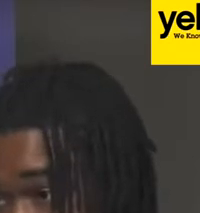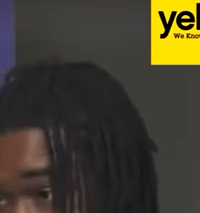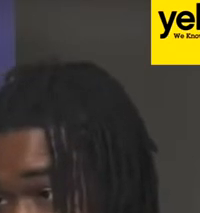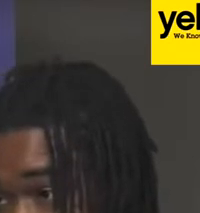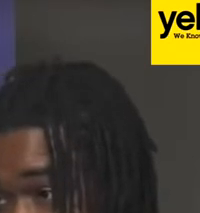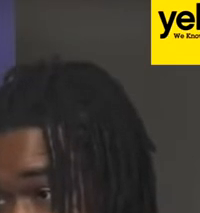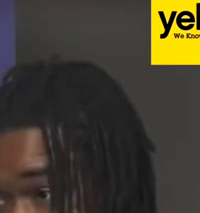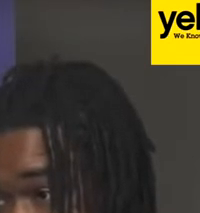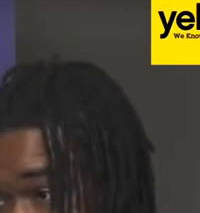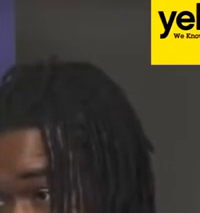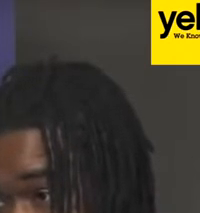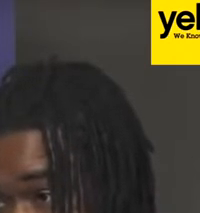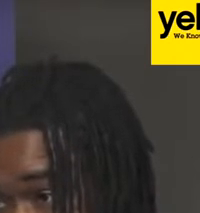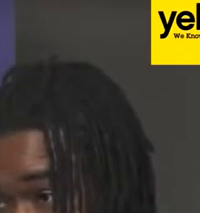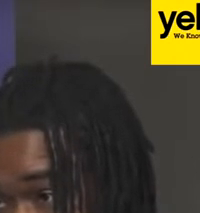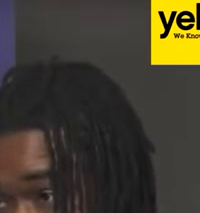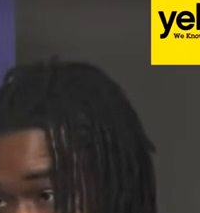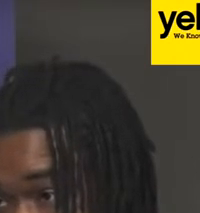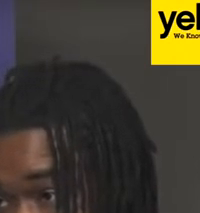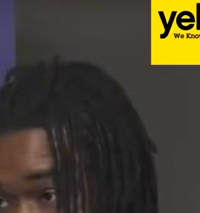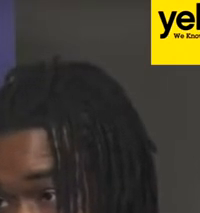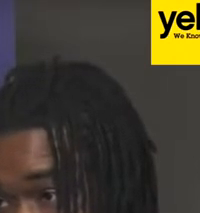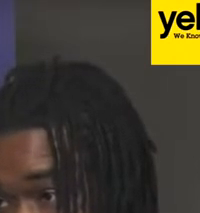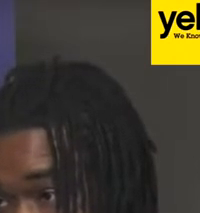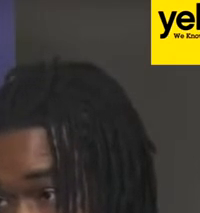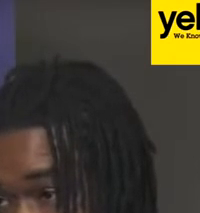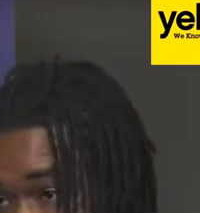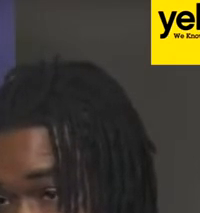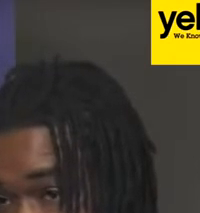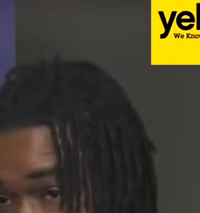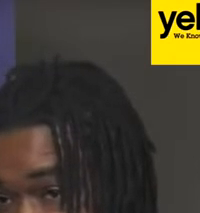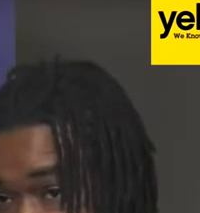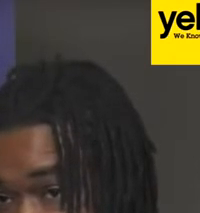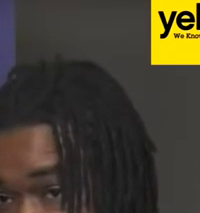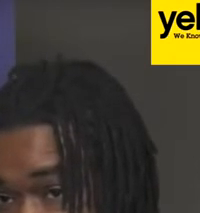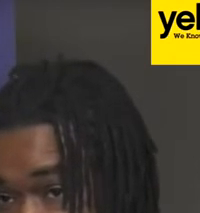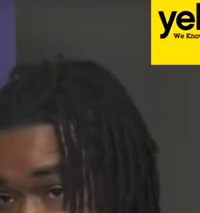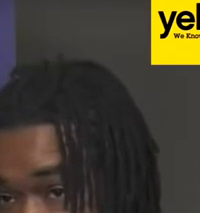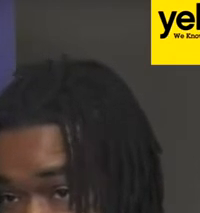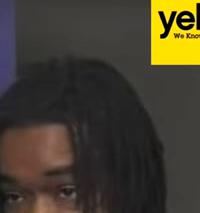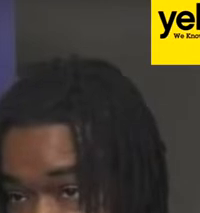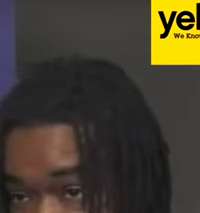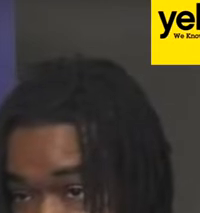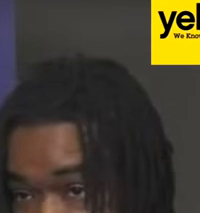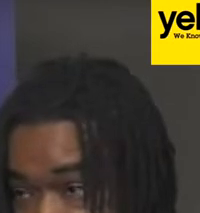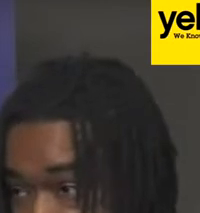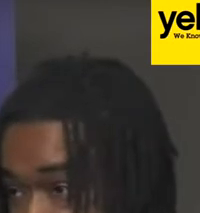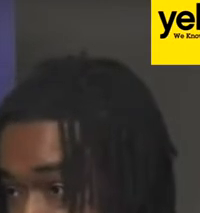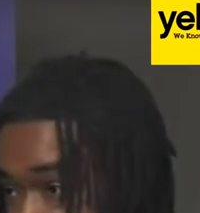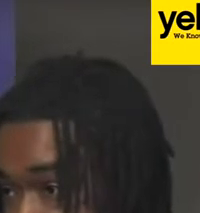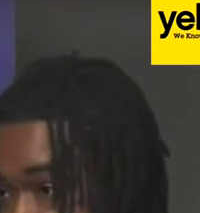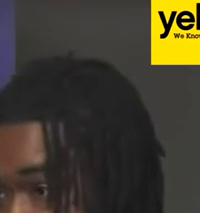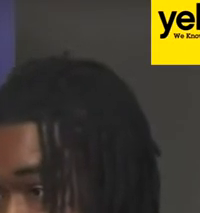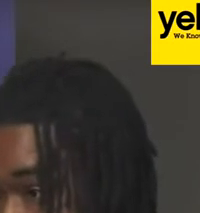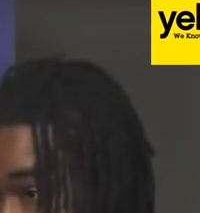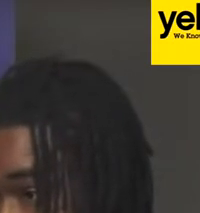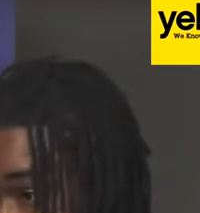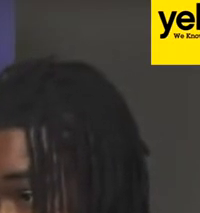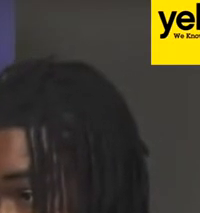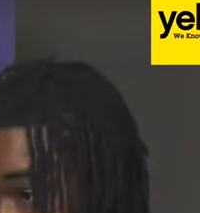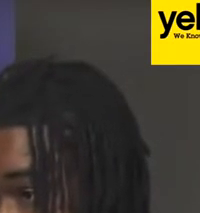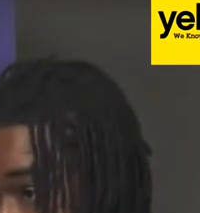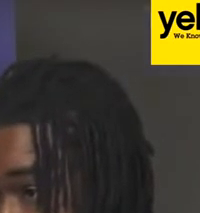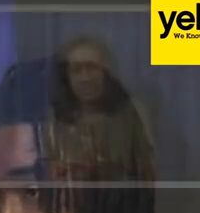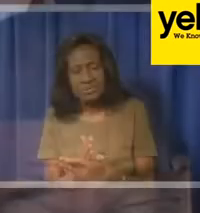of the proposed reopening strategies, when will the ban on people limits be lifted, the 500 indoor and 1,000 outdoor?